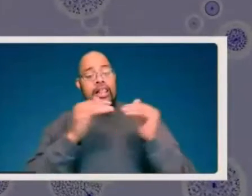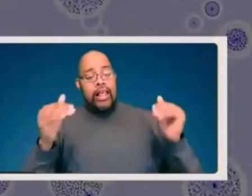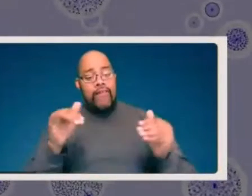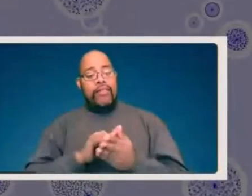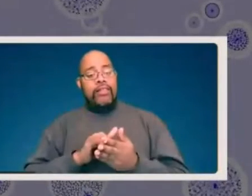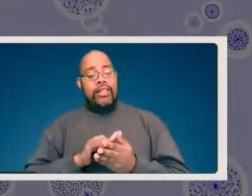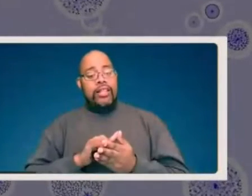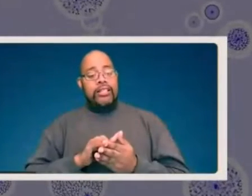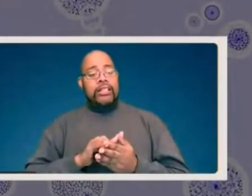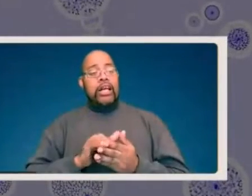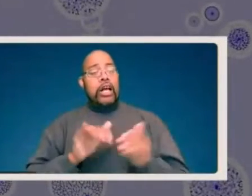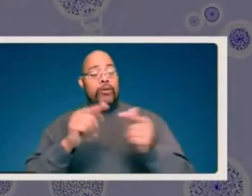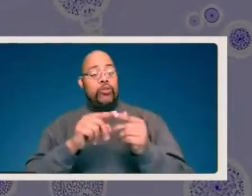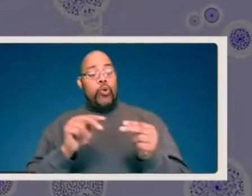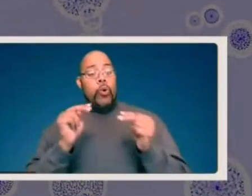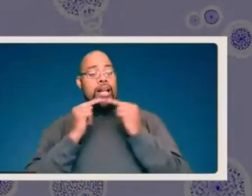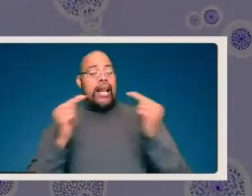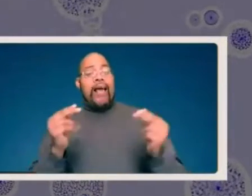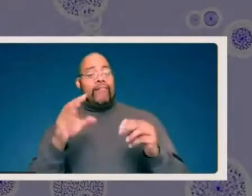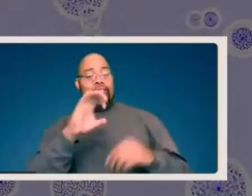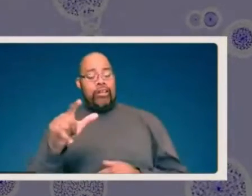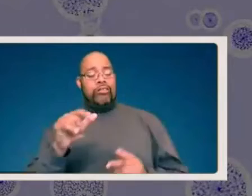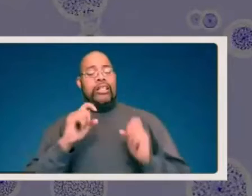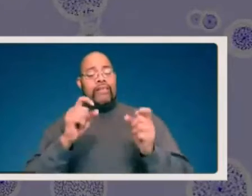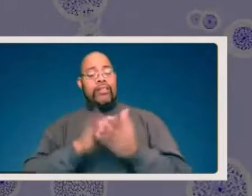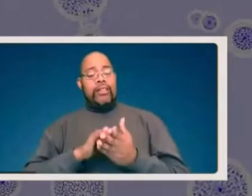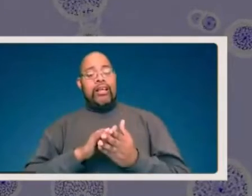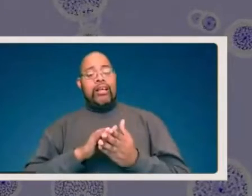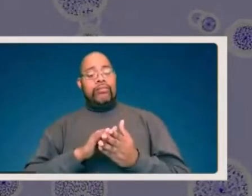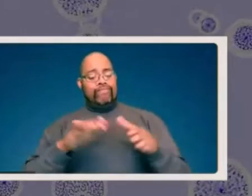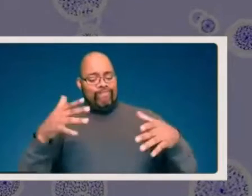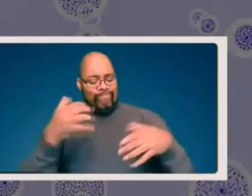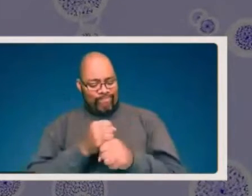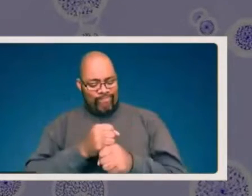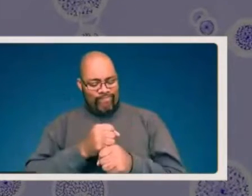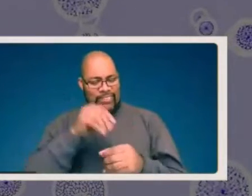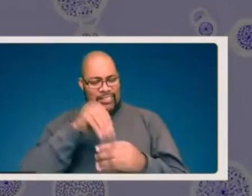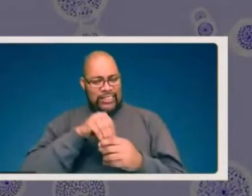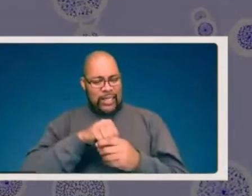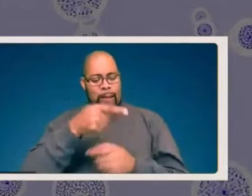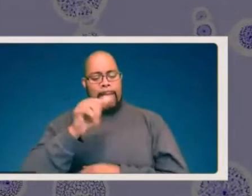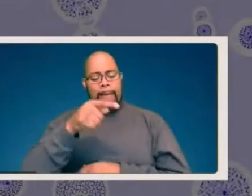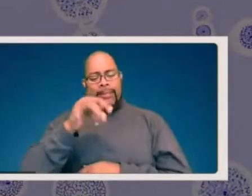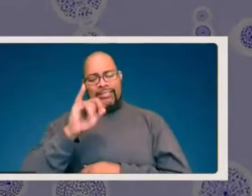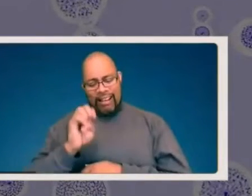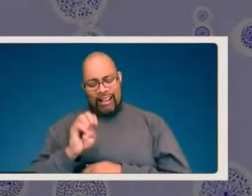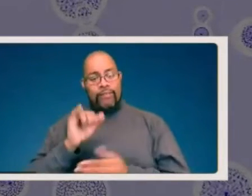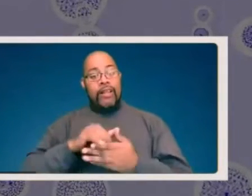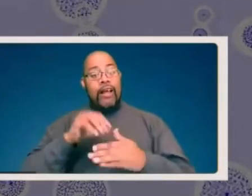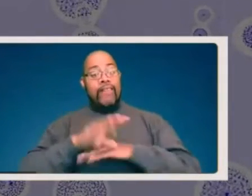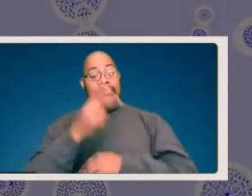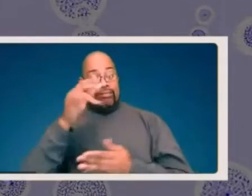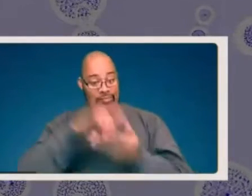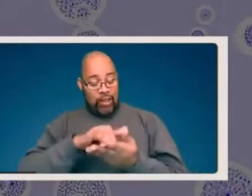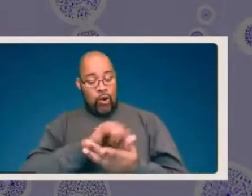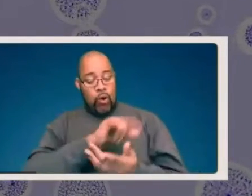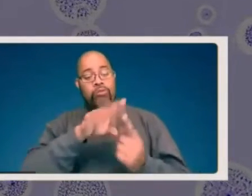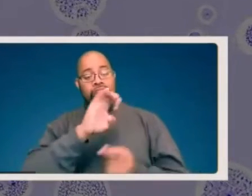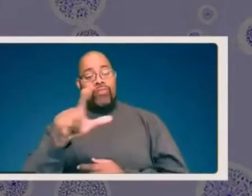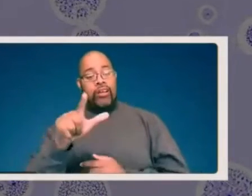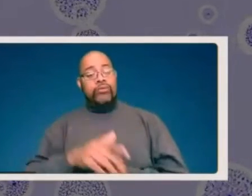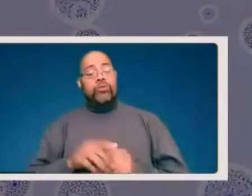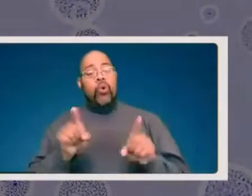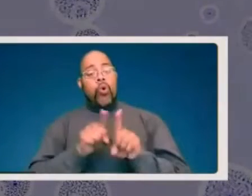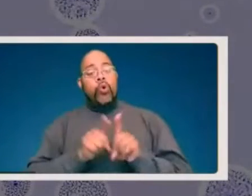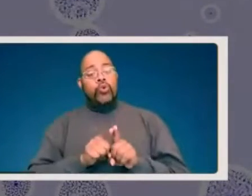naive cells, given the optimal concentration of a cognate peptide. The effect is seen when these cells are also